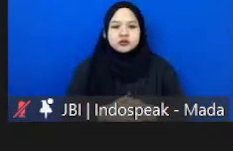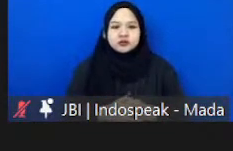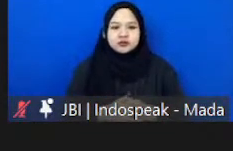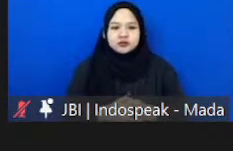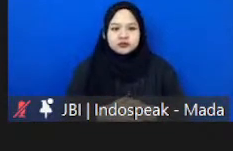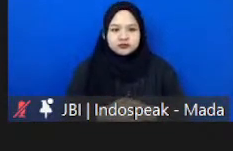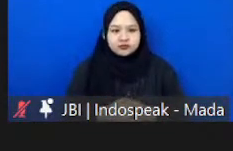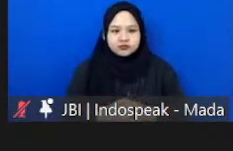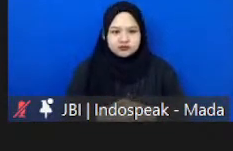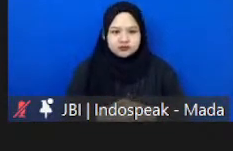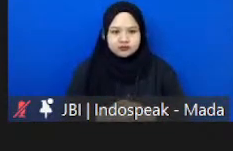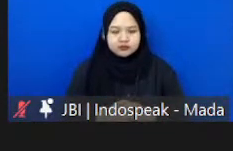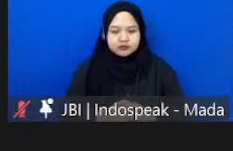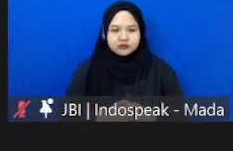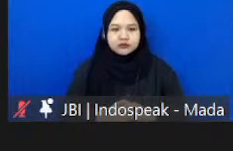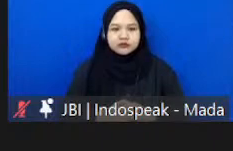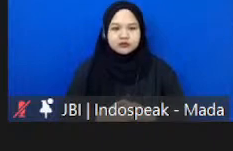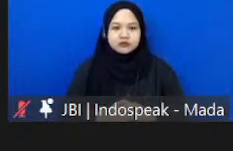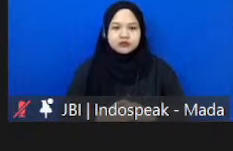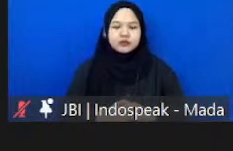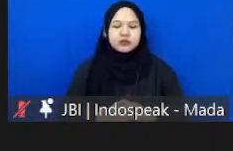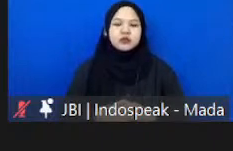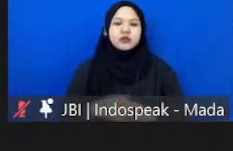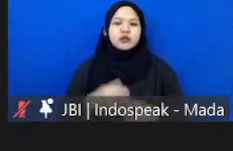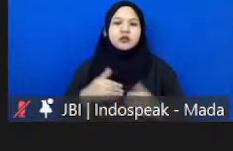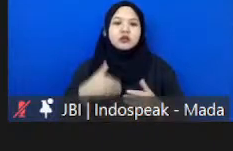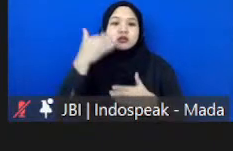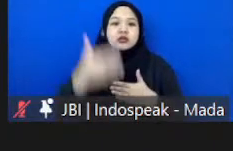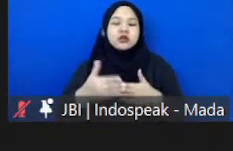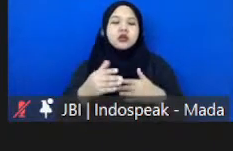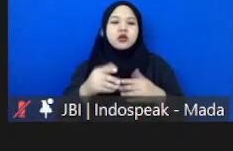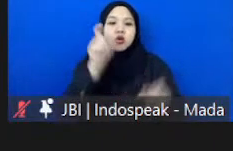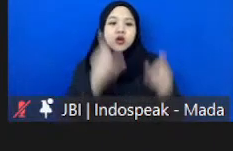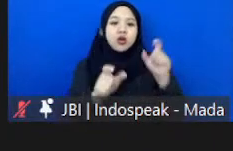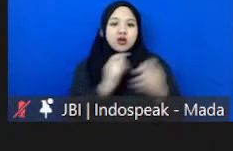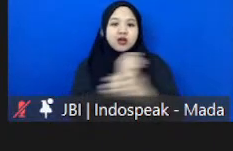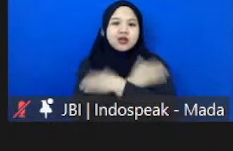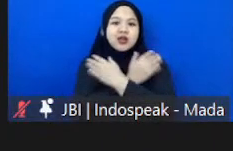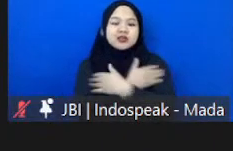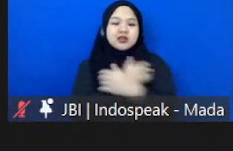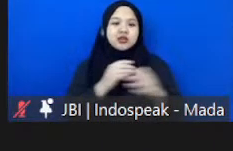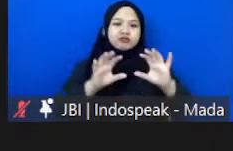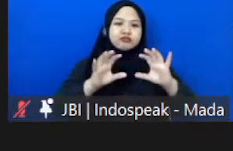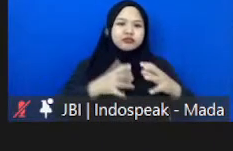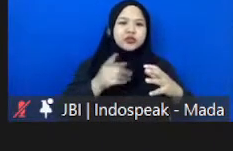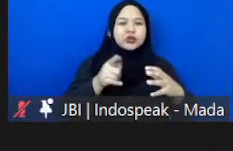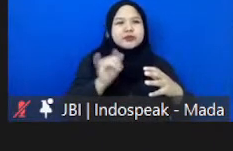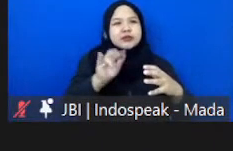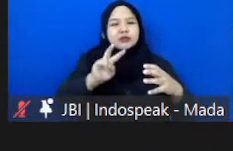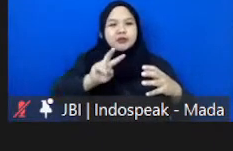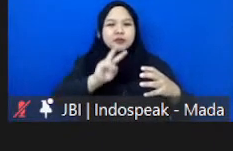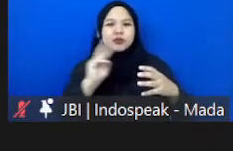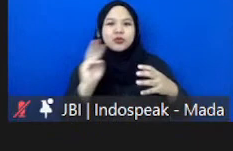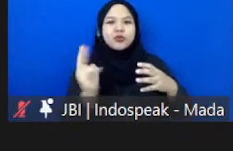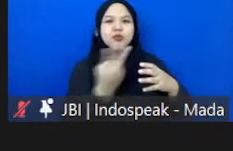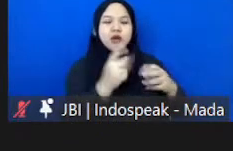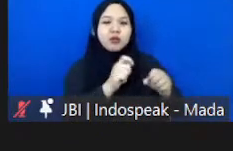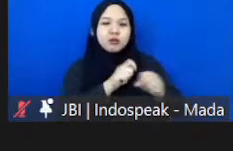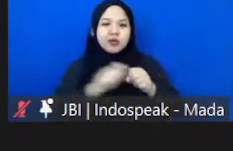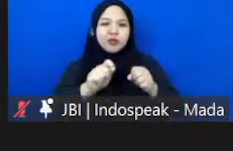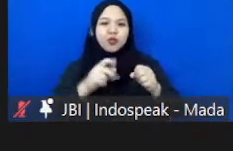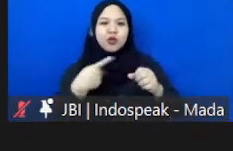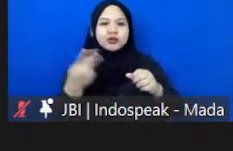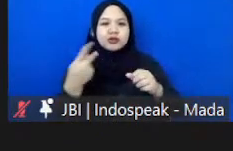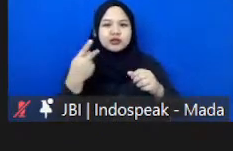aspirations since before then, the consolidation of factors in Aceh acts as a turning point, liberating us from the constraining imagination